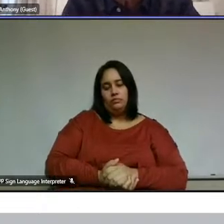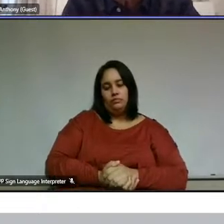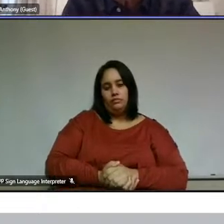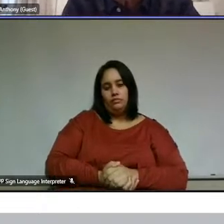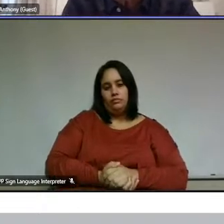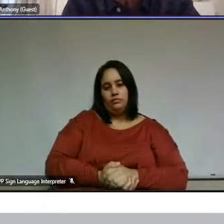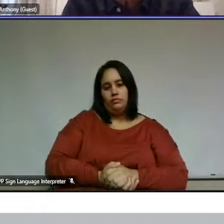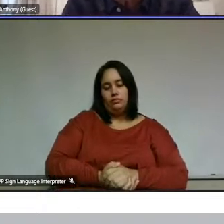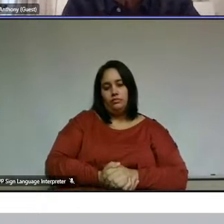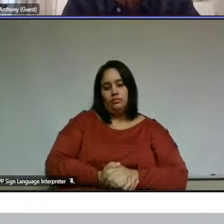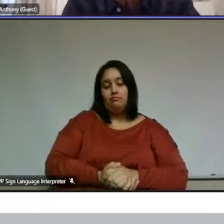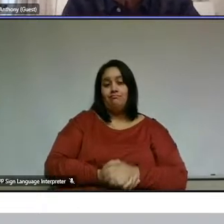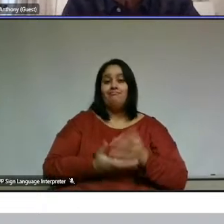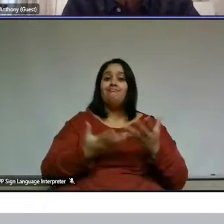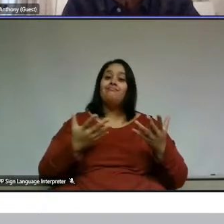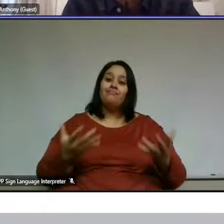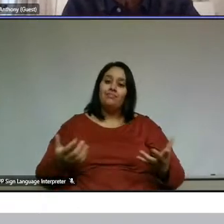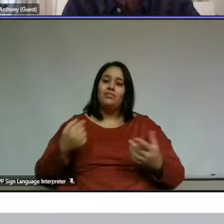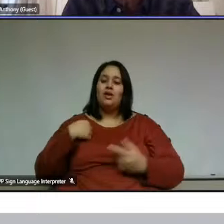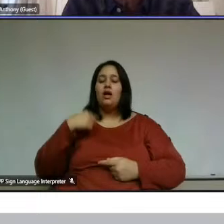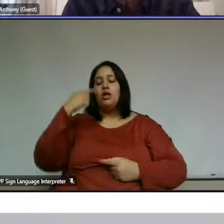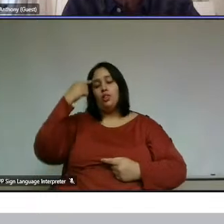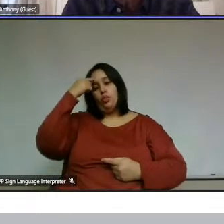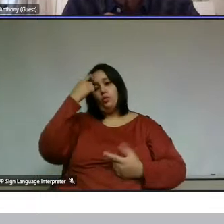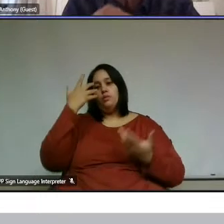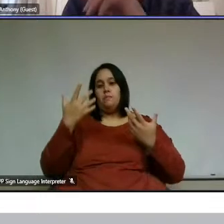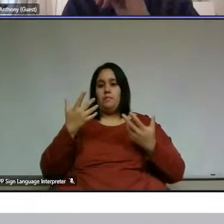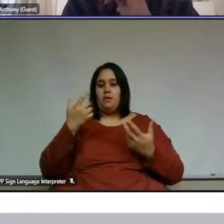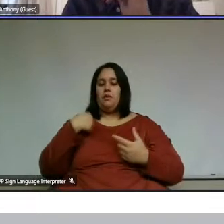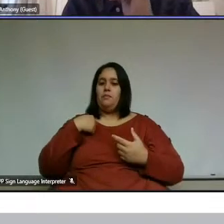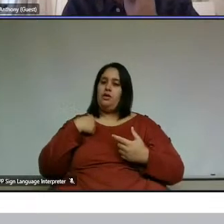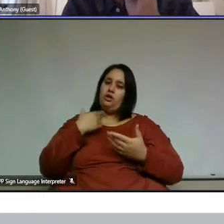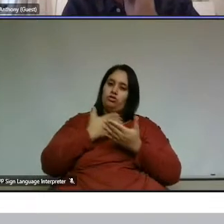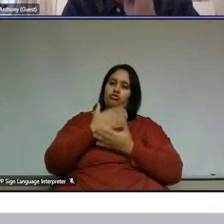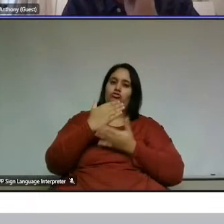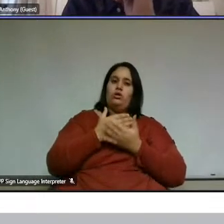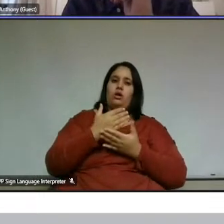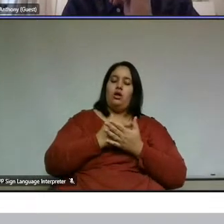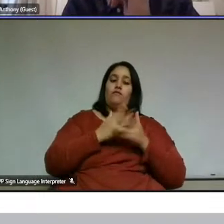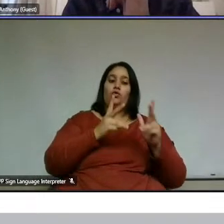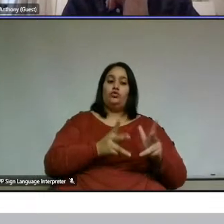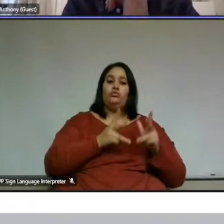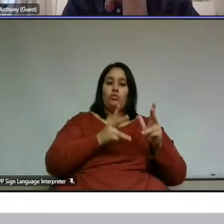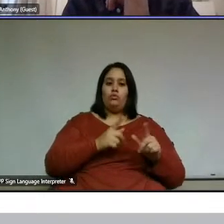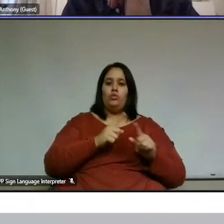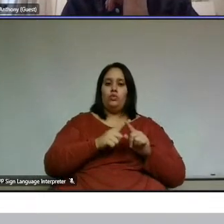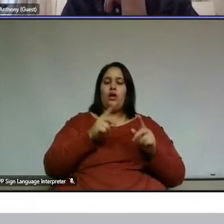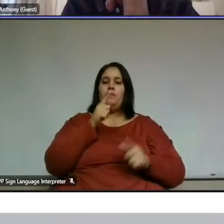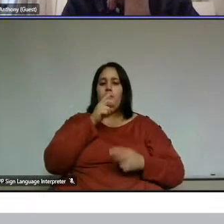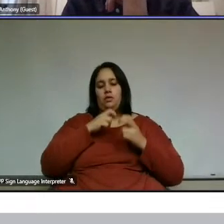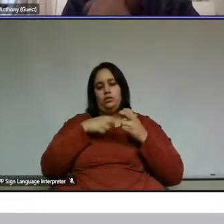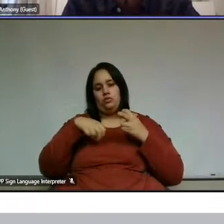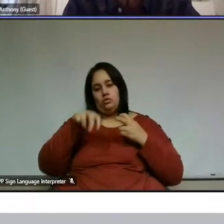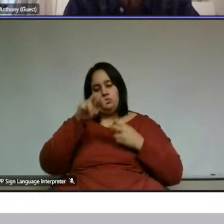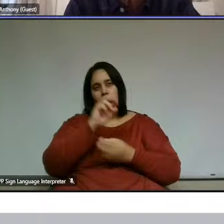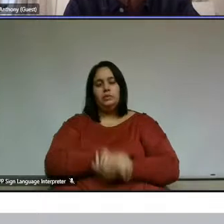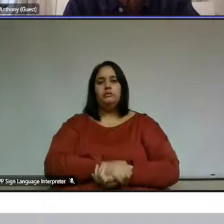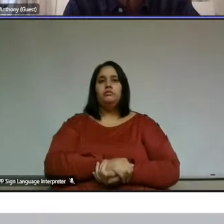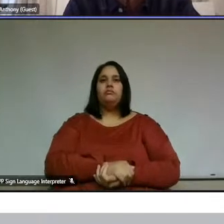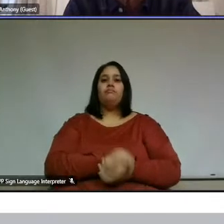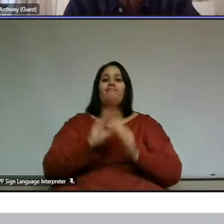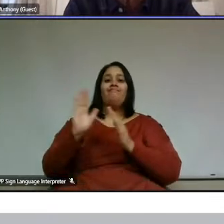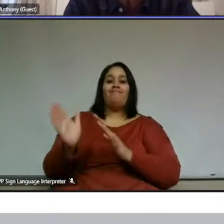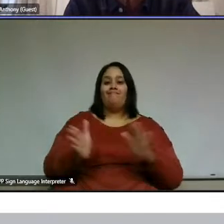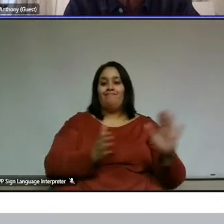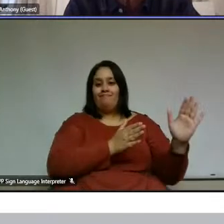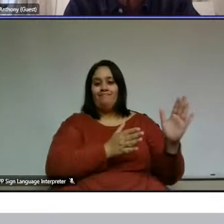Those thoughts, I just wanted to respond on public transport and rail matters, but I would also like to move on to this whole discussion